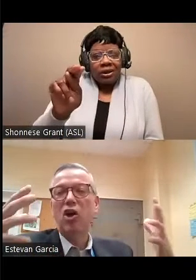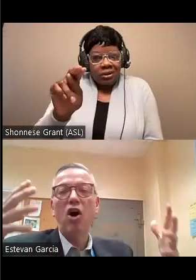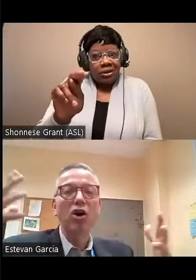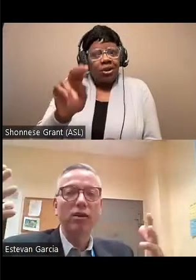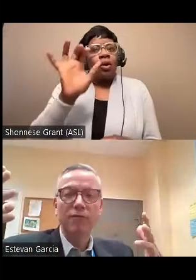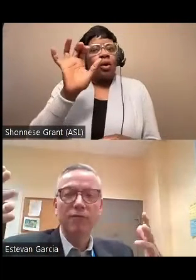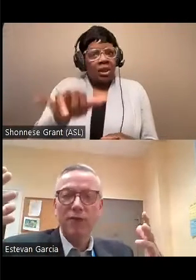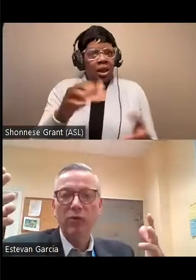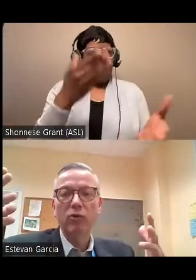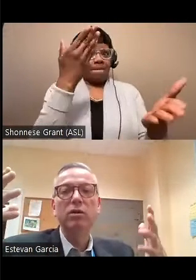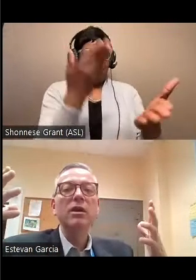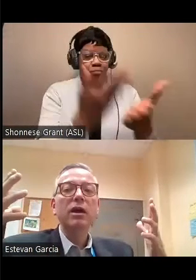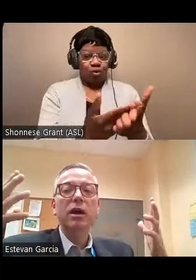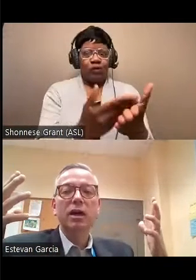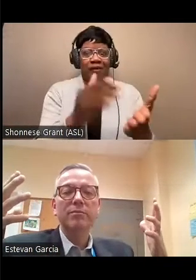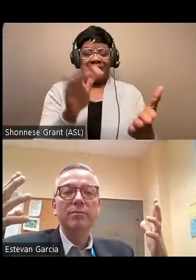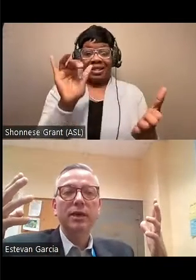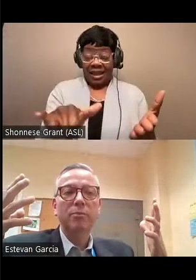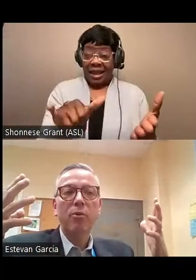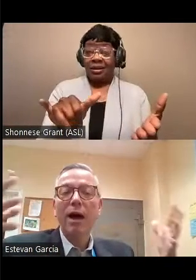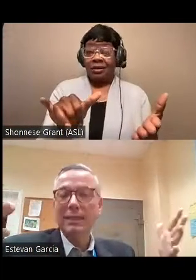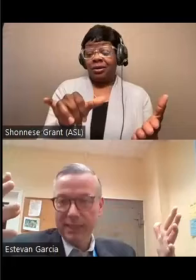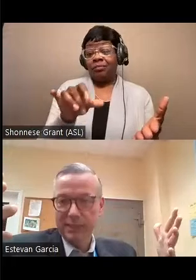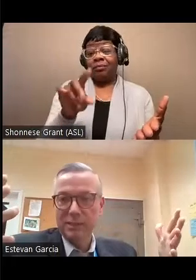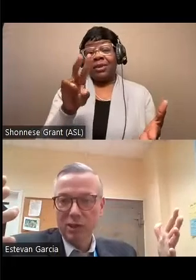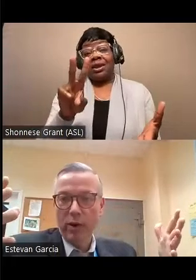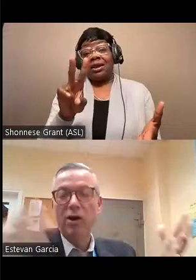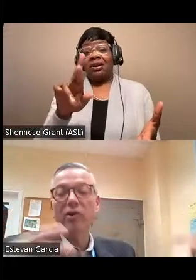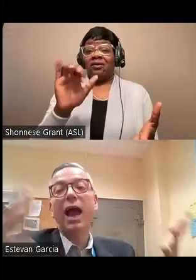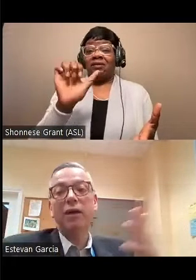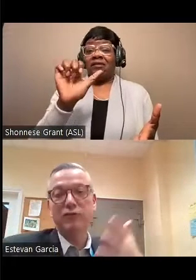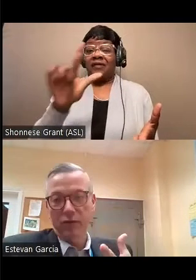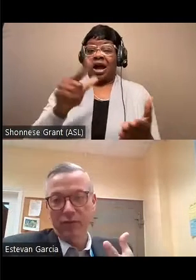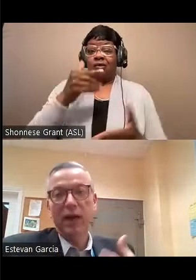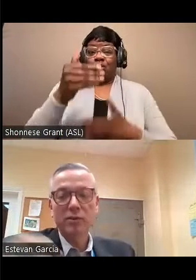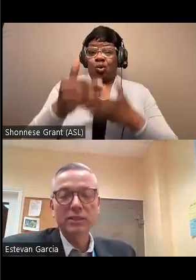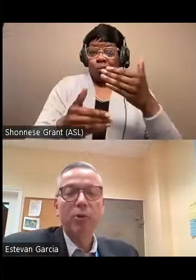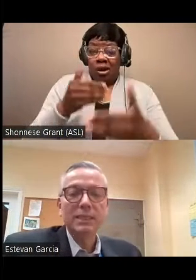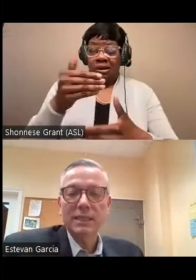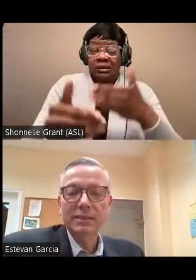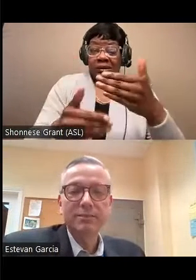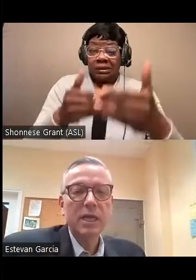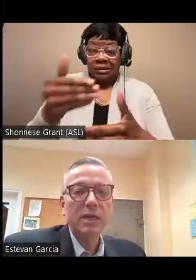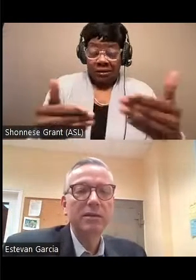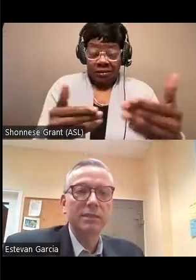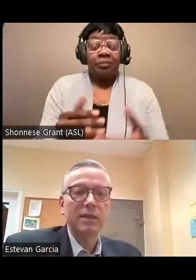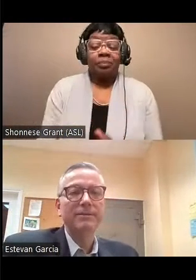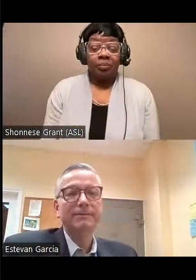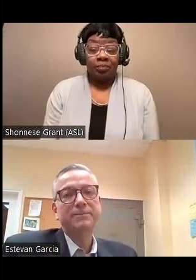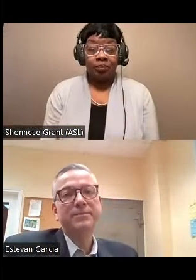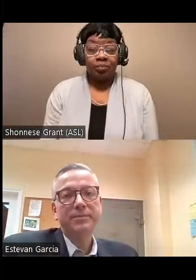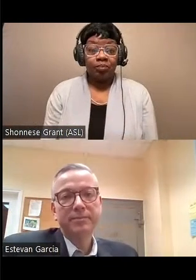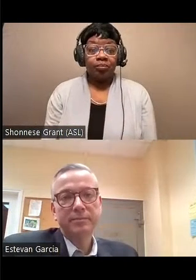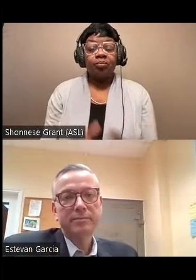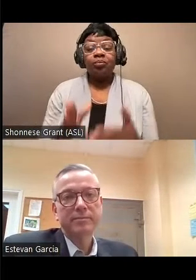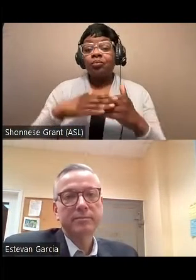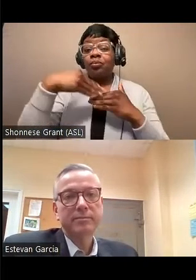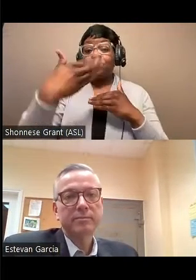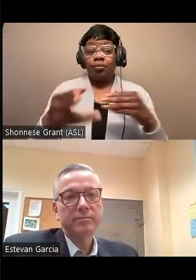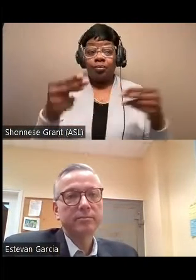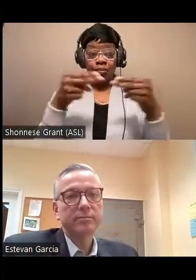this long viral process that's going on, or after the virus process. Next slide.